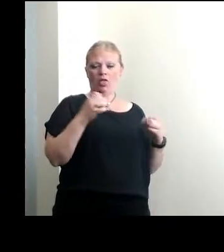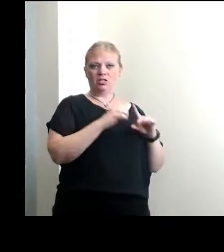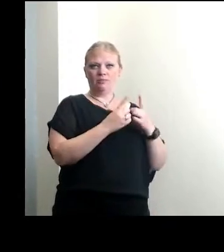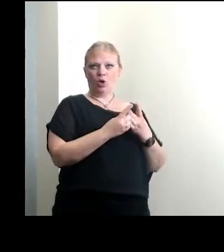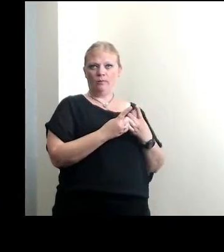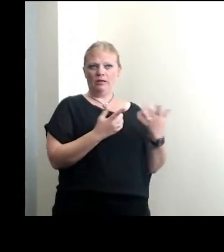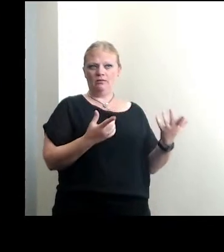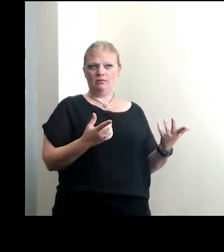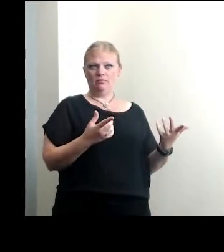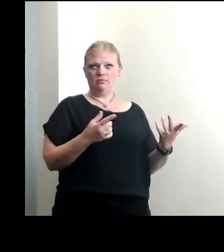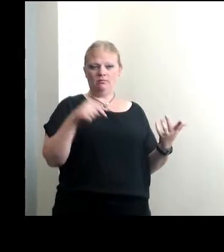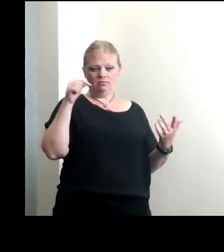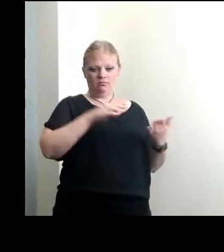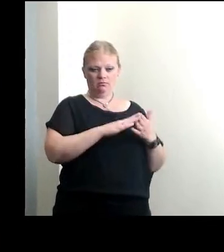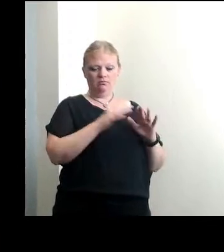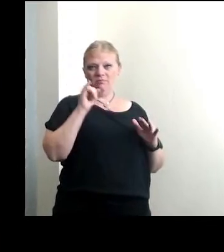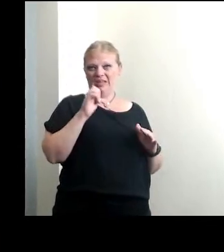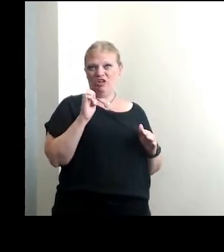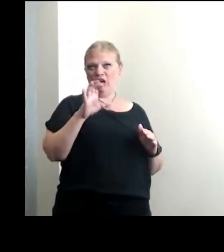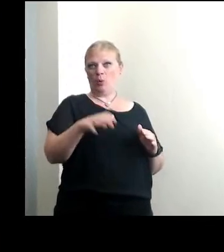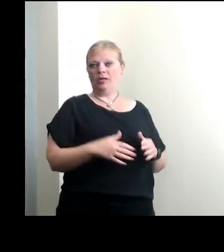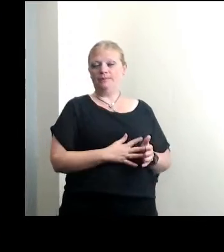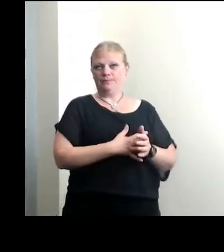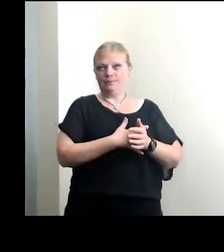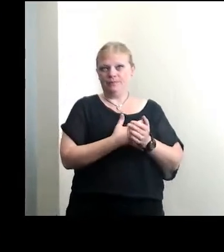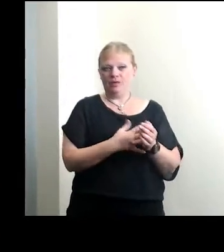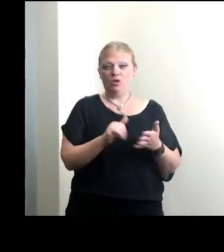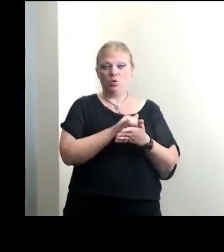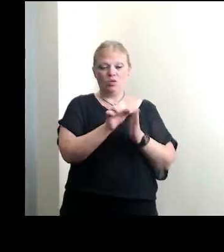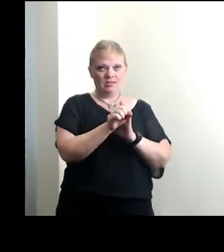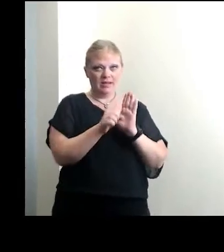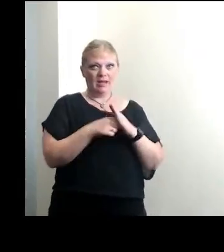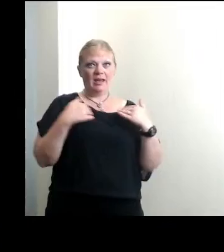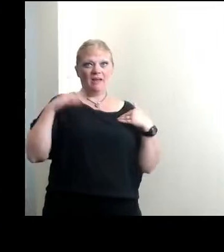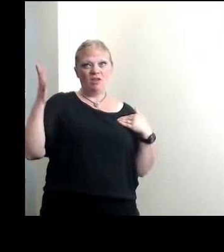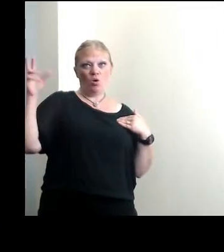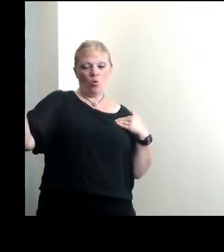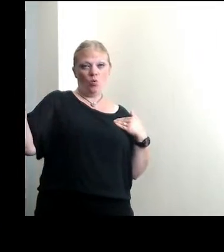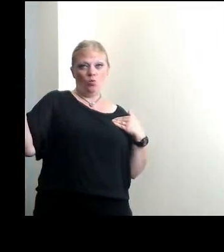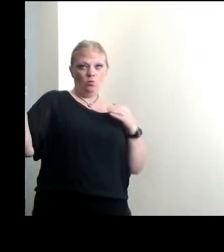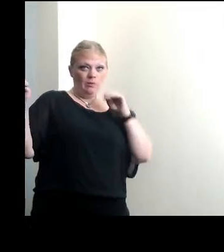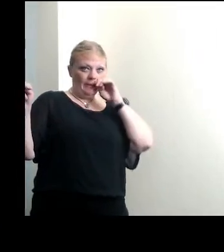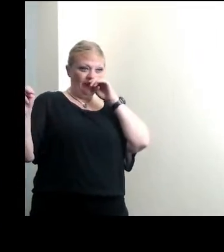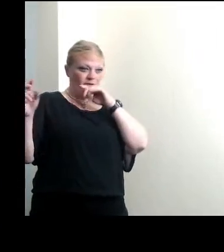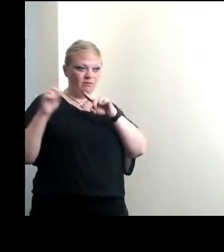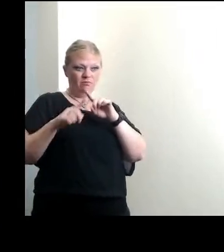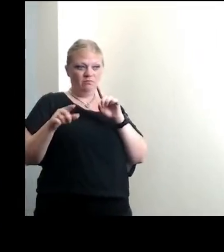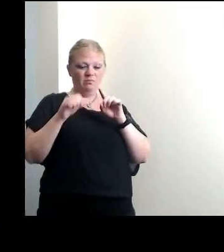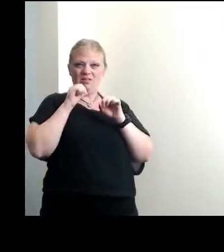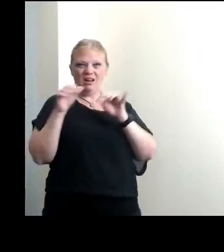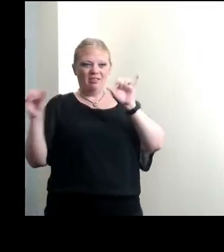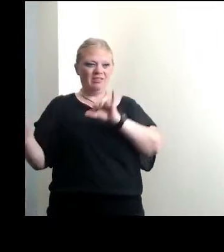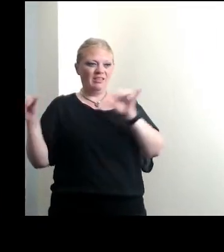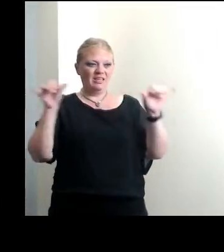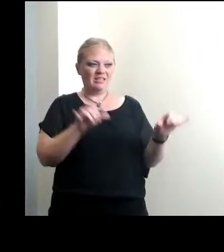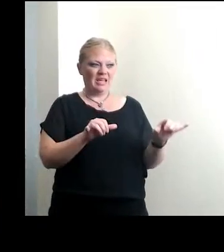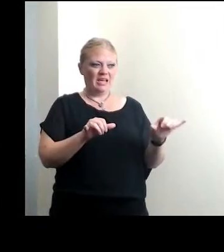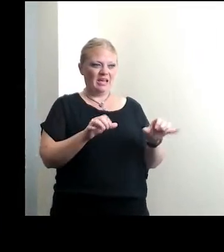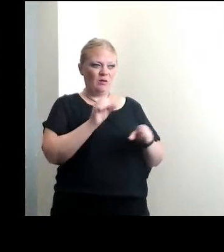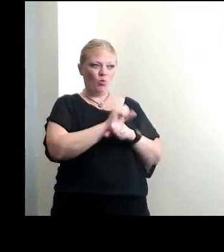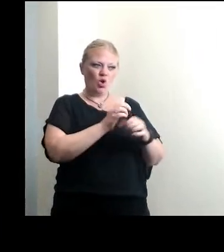among municipalities in this community, and that's Erie County. The New York State has a health department, but it doesn't follow the same kind of